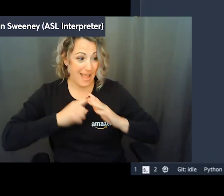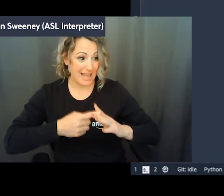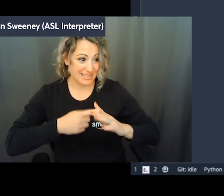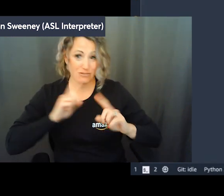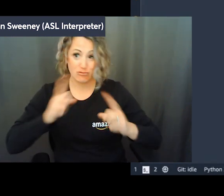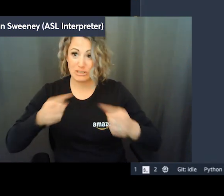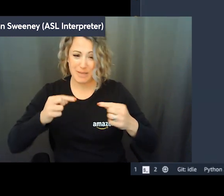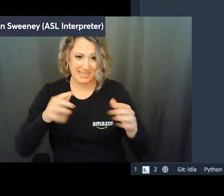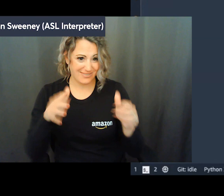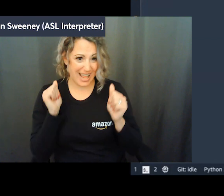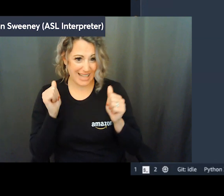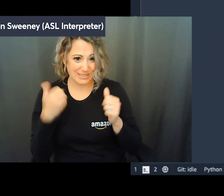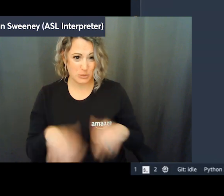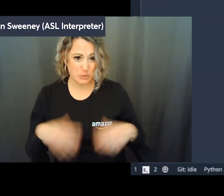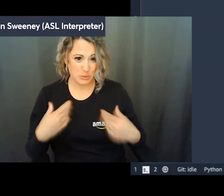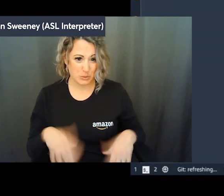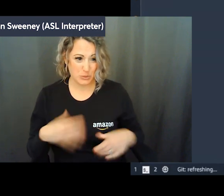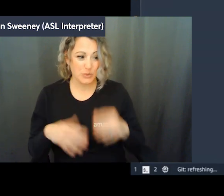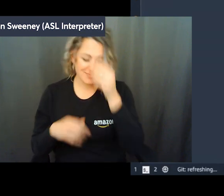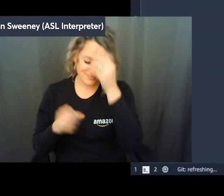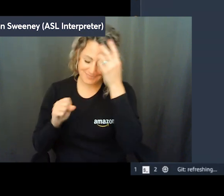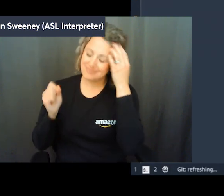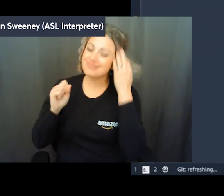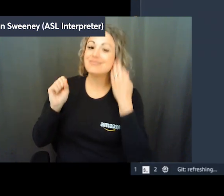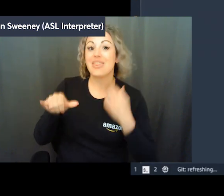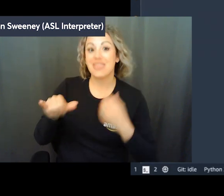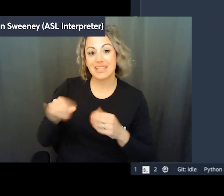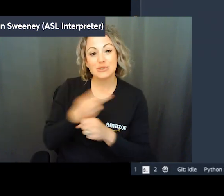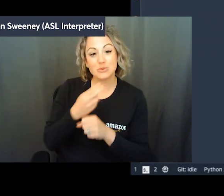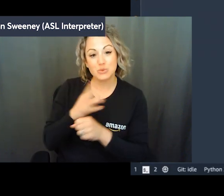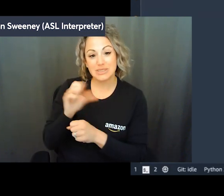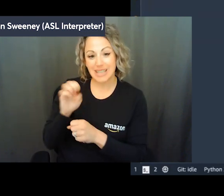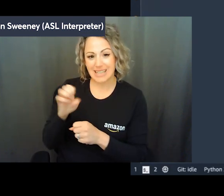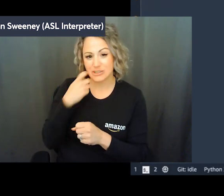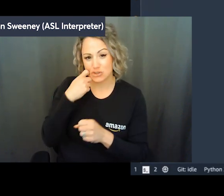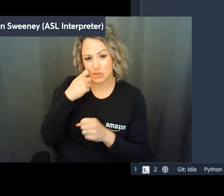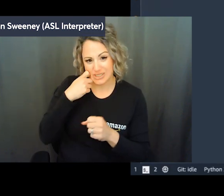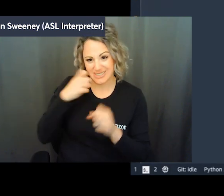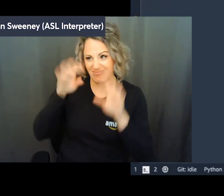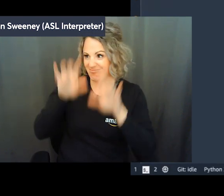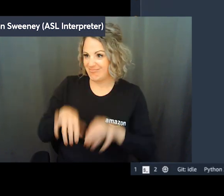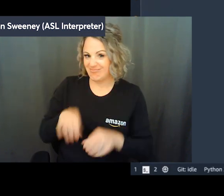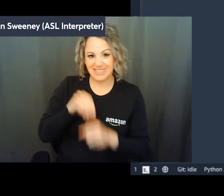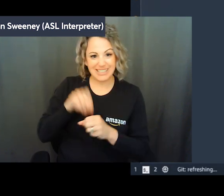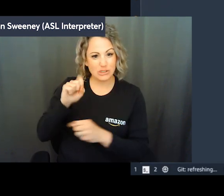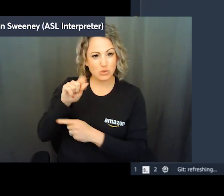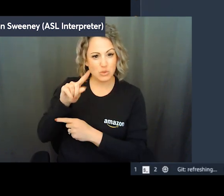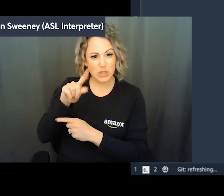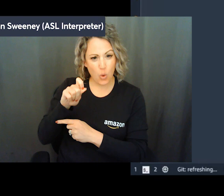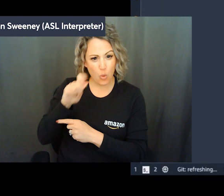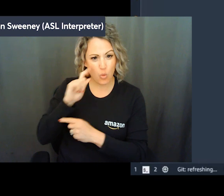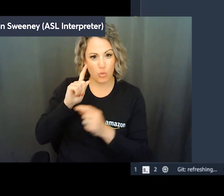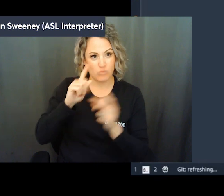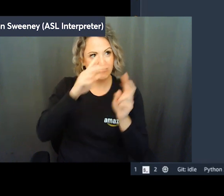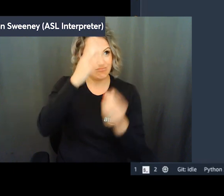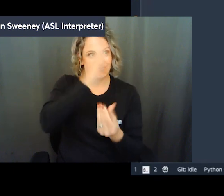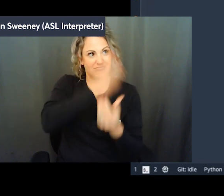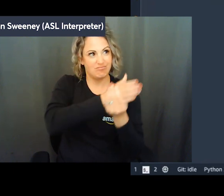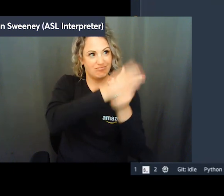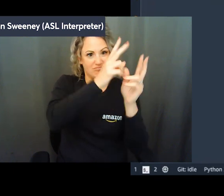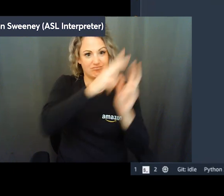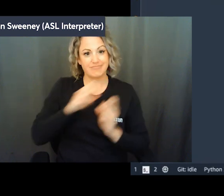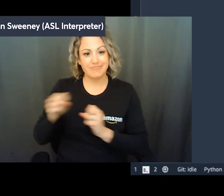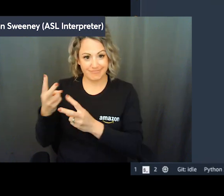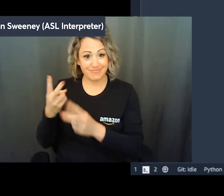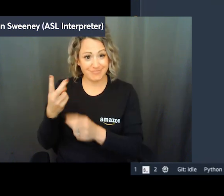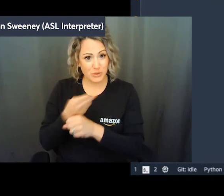instantly. Yeah, definitely. And in this use case too, I just started up Studio. This whole notebook was warming up. So like I said, there's a plethora of